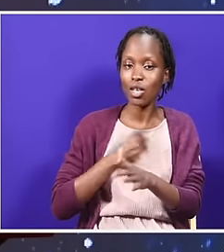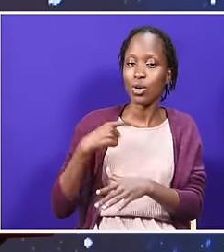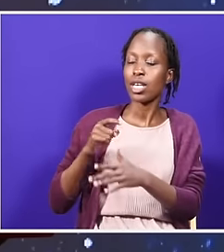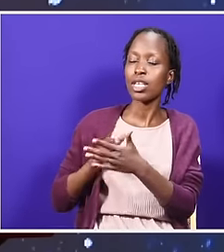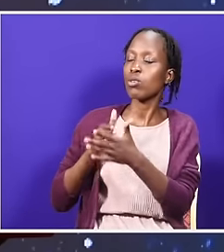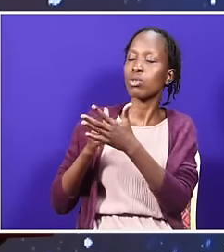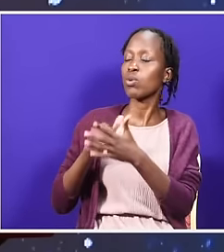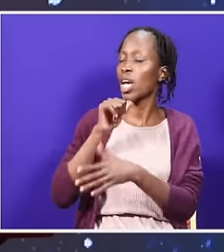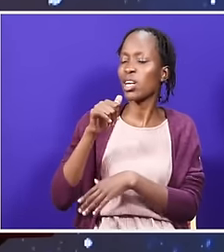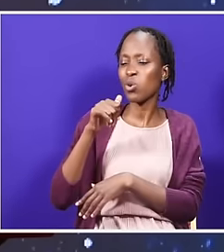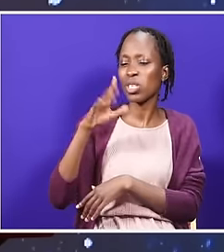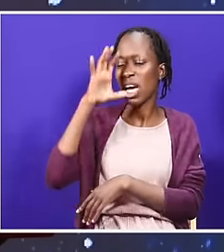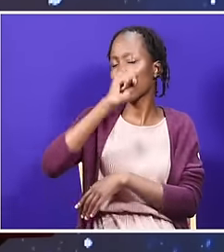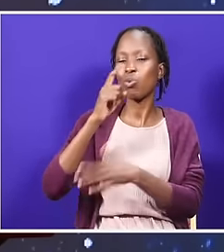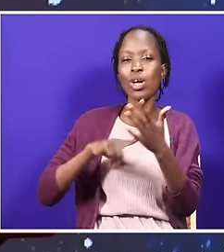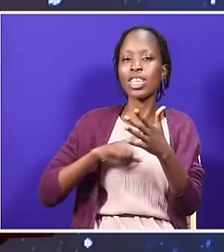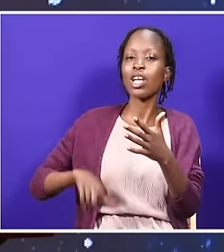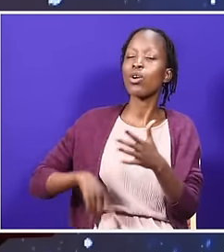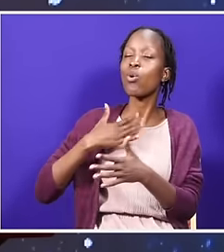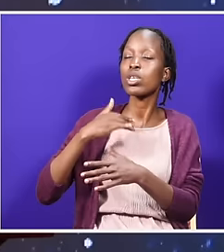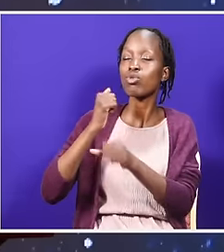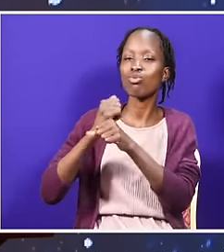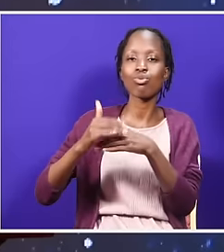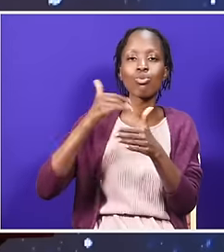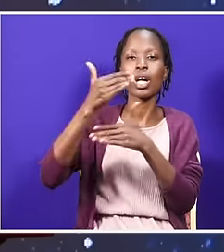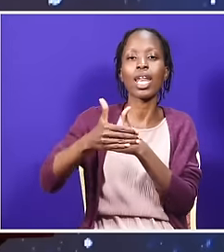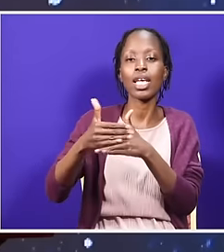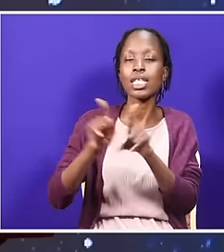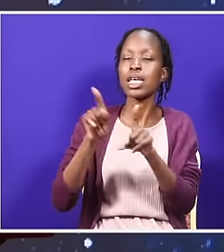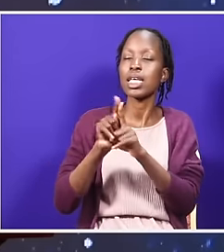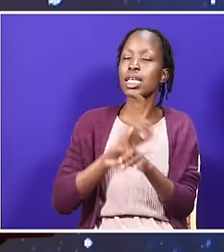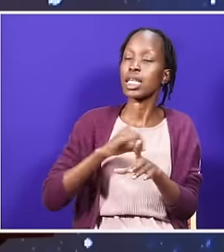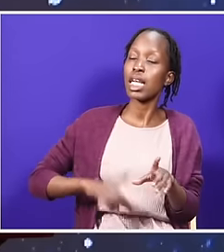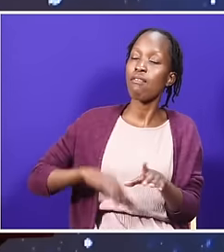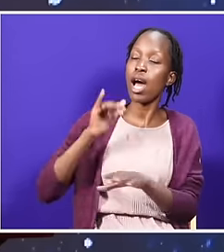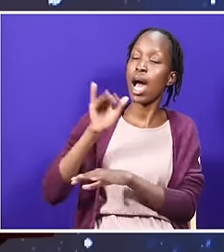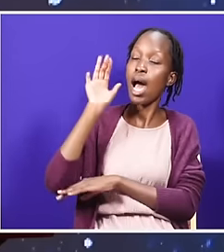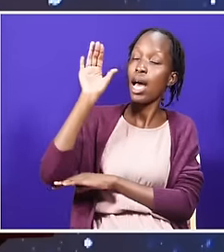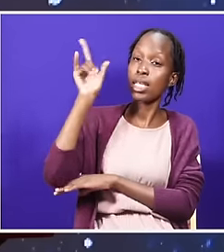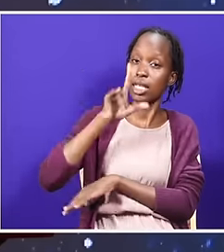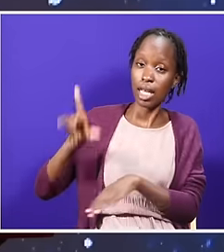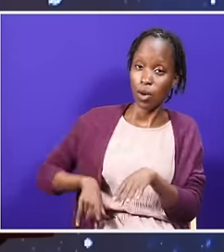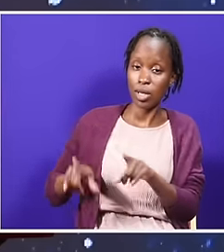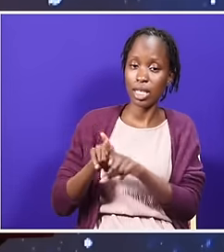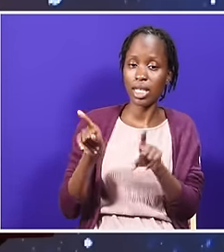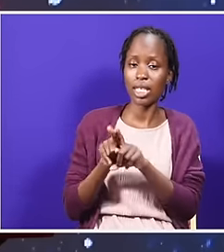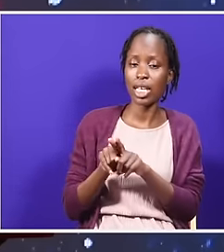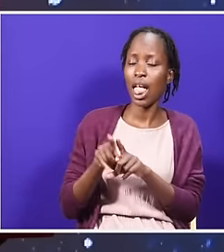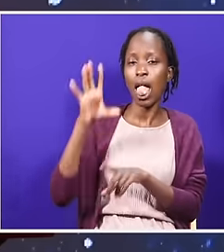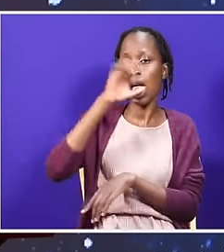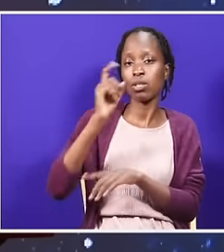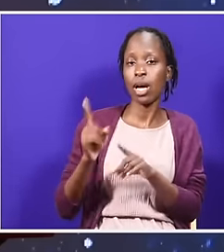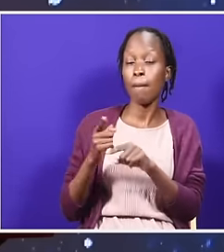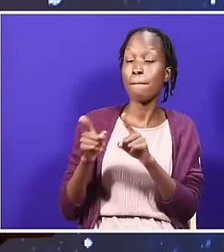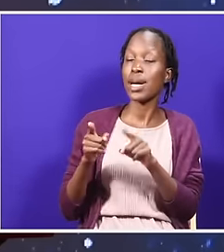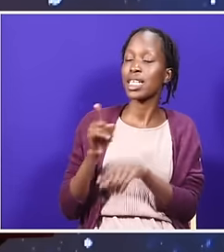not assume what God wants to do next. And so David inquires of the Lord. He doesn't assume.